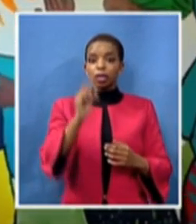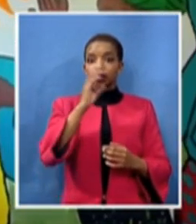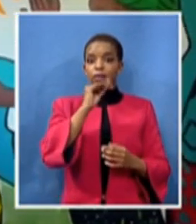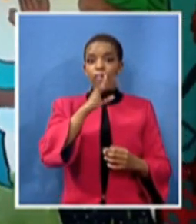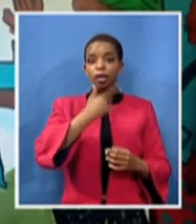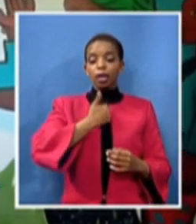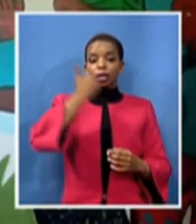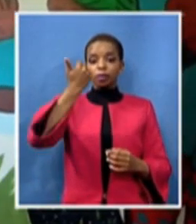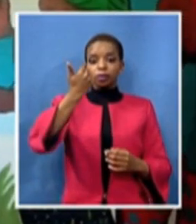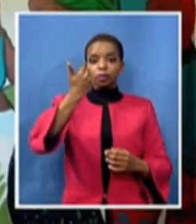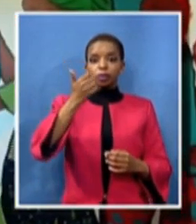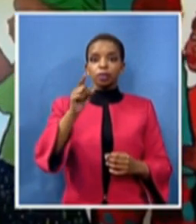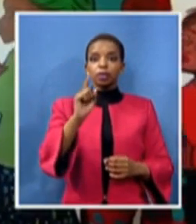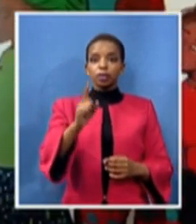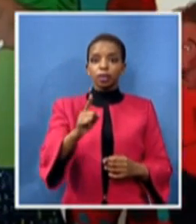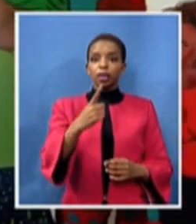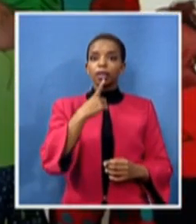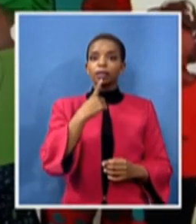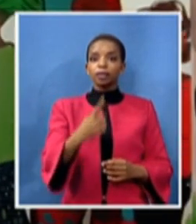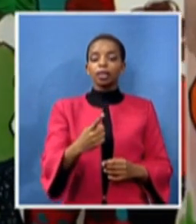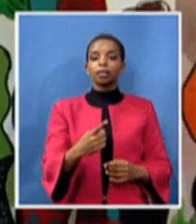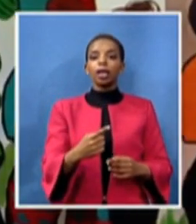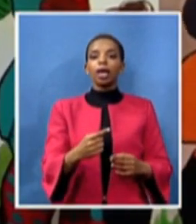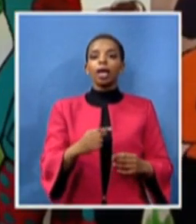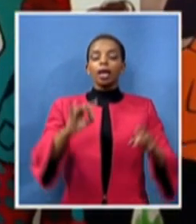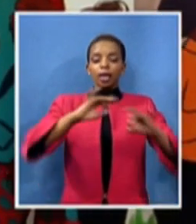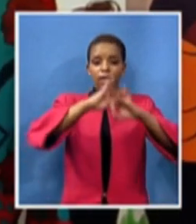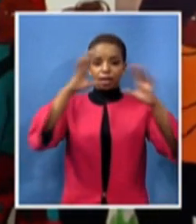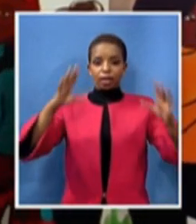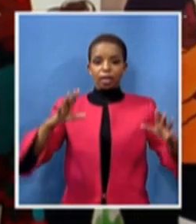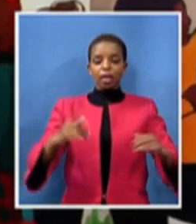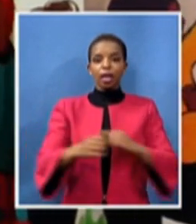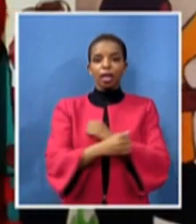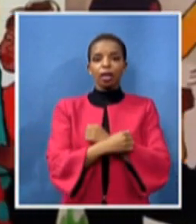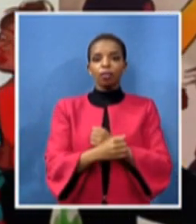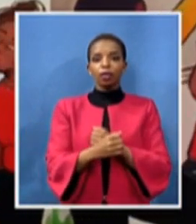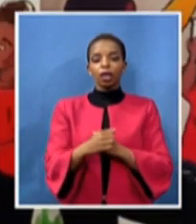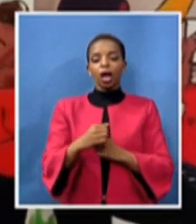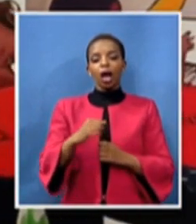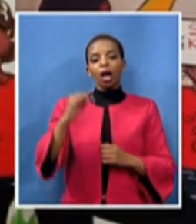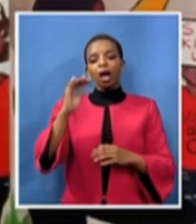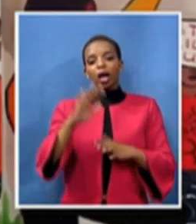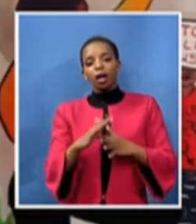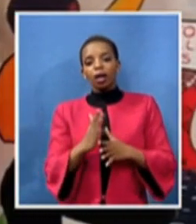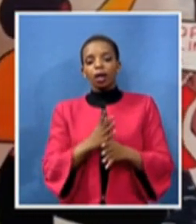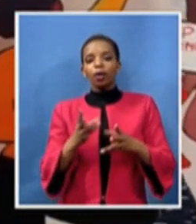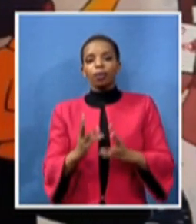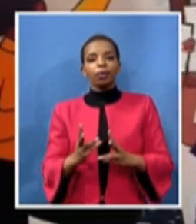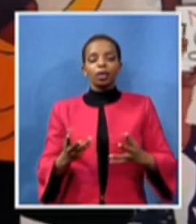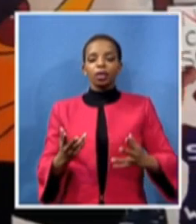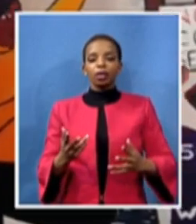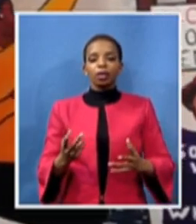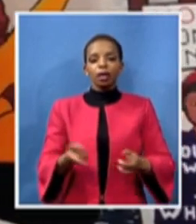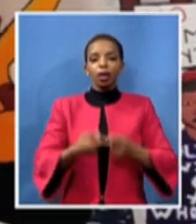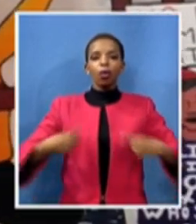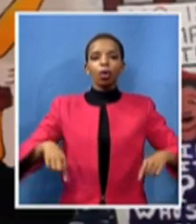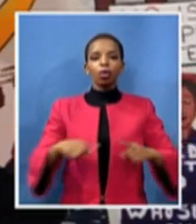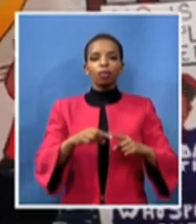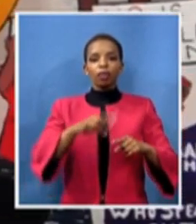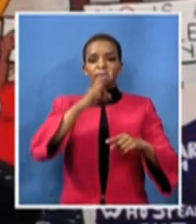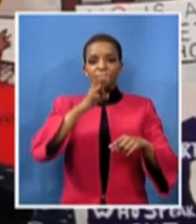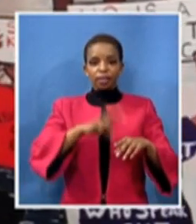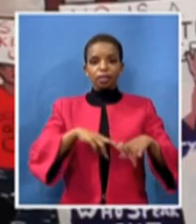and uncompromisingly words that all of us need to hear, all of us in our nation, our communities,